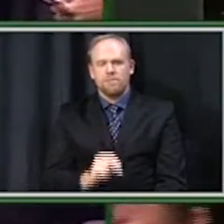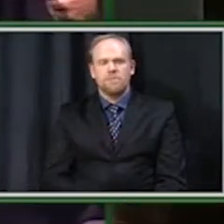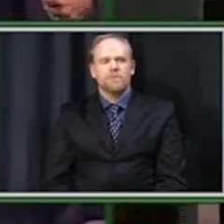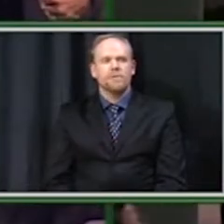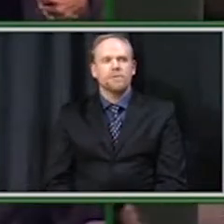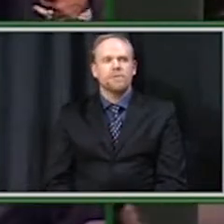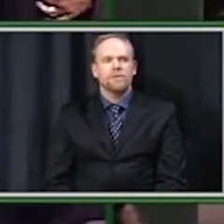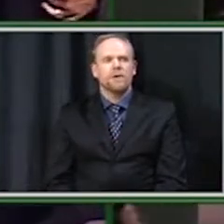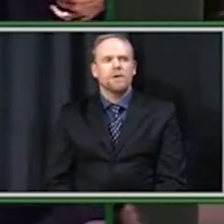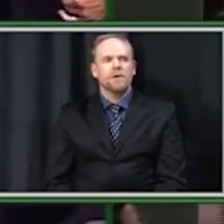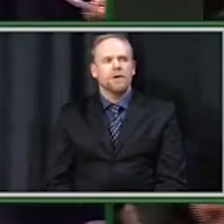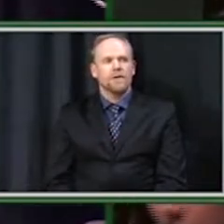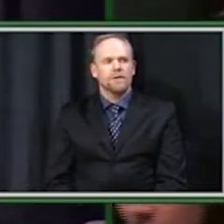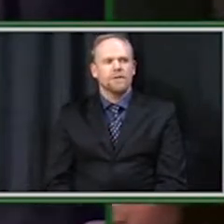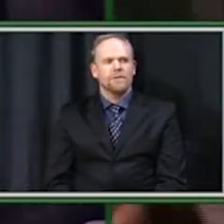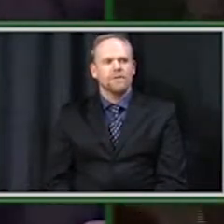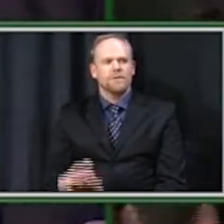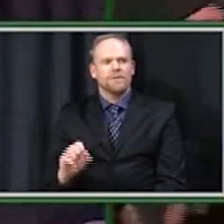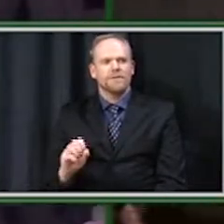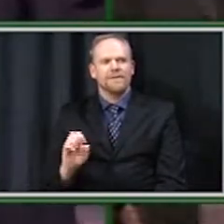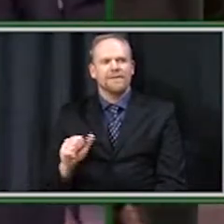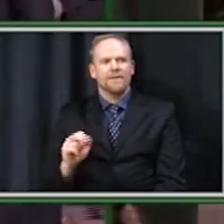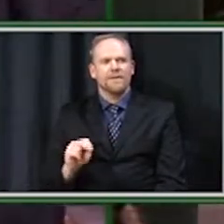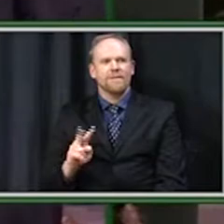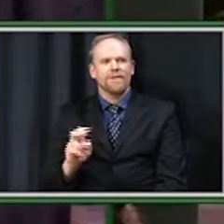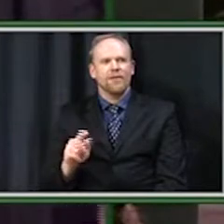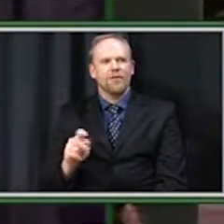Sean Ventura.